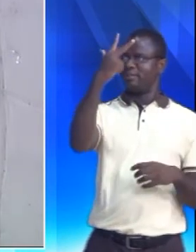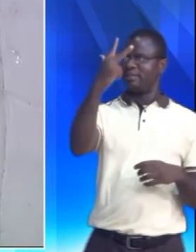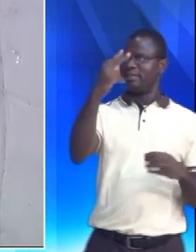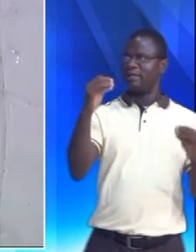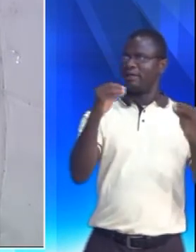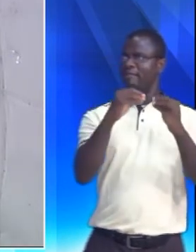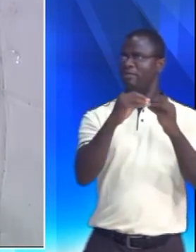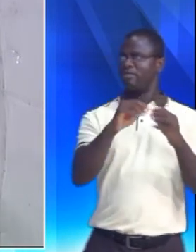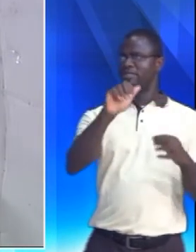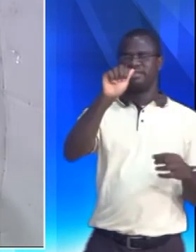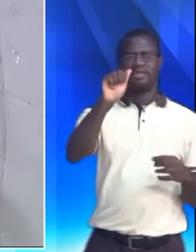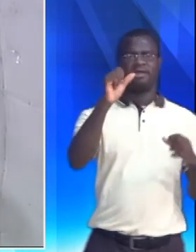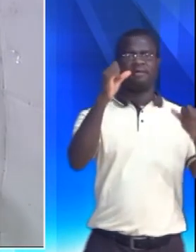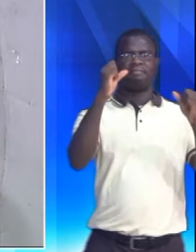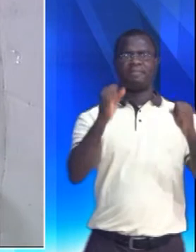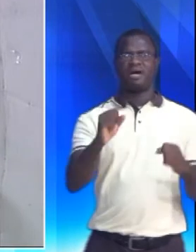a